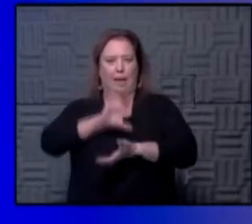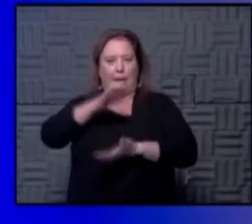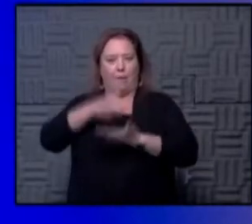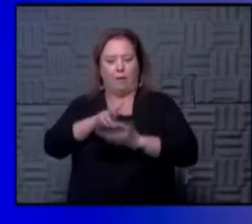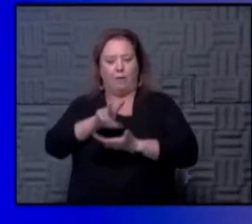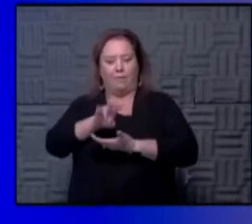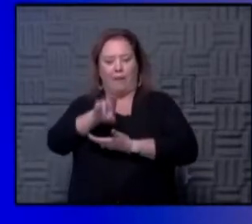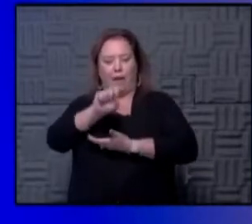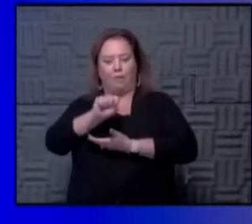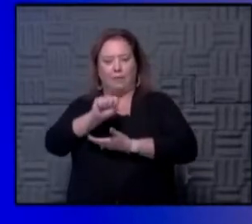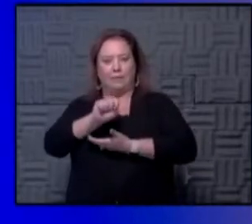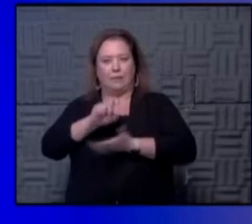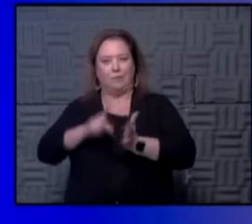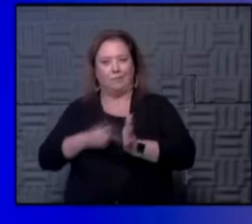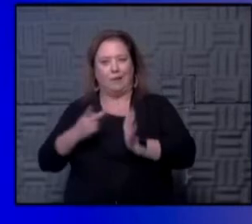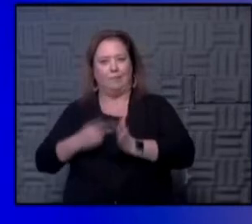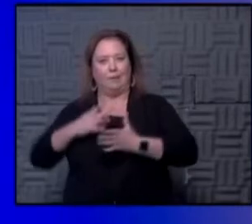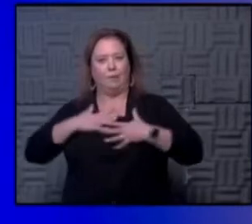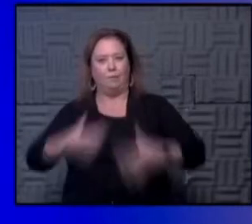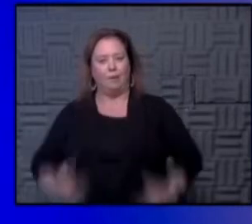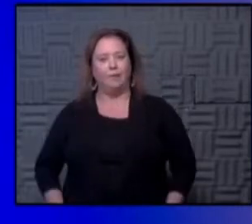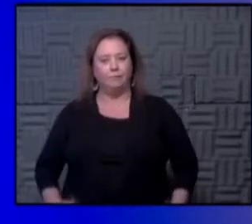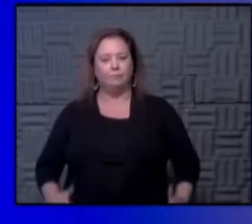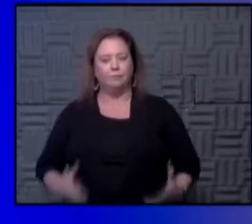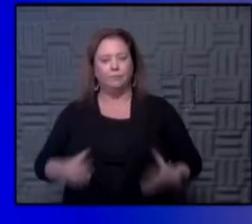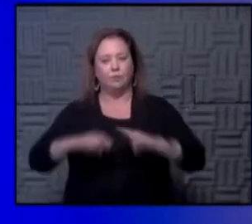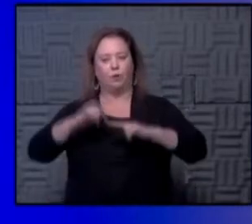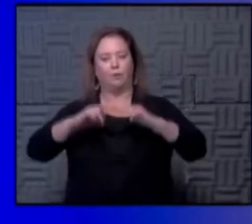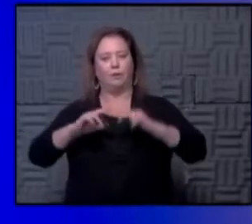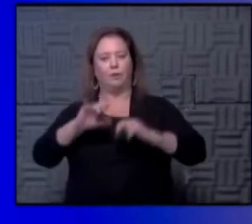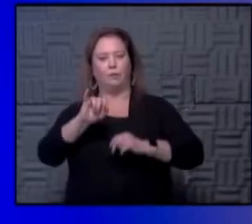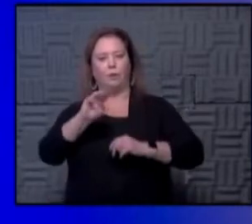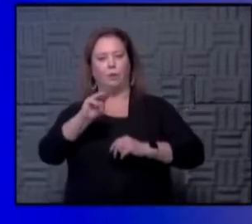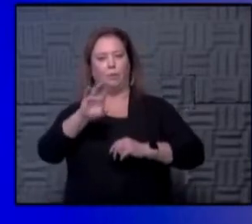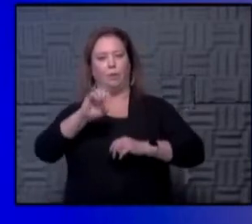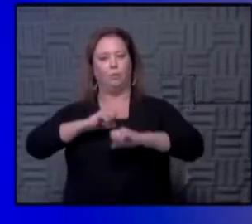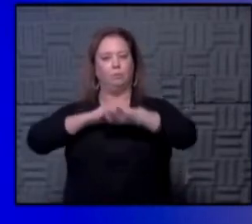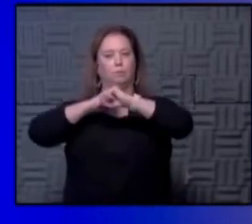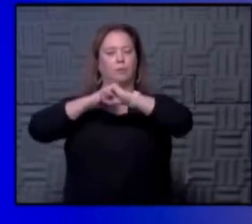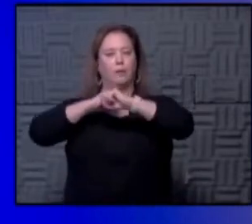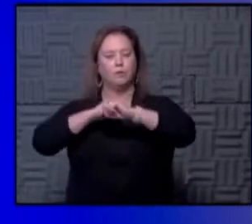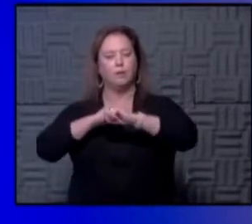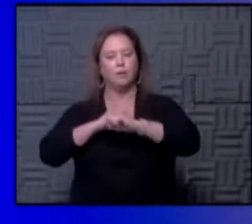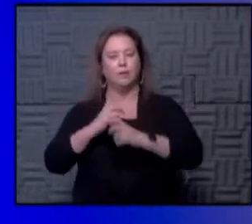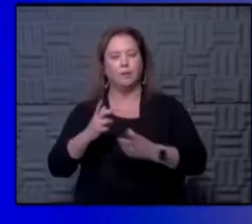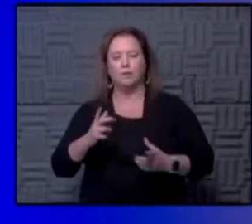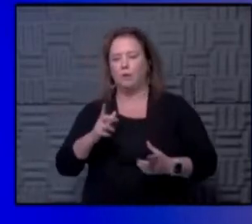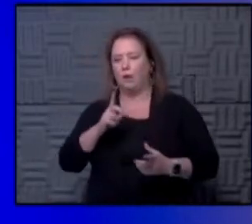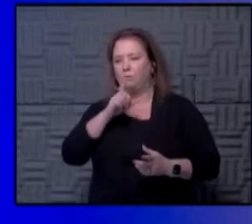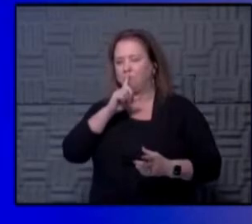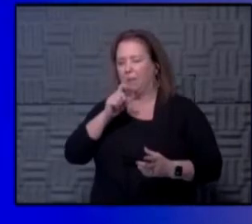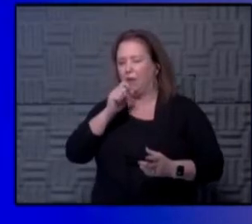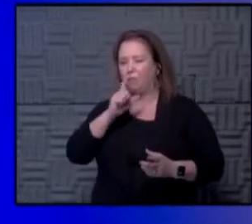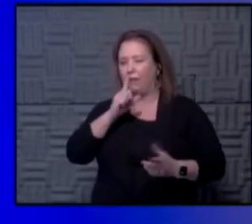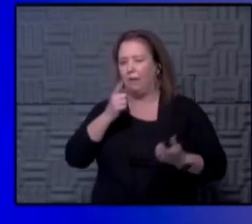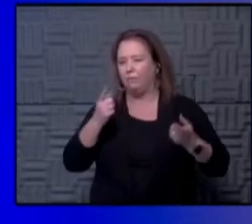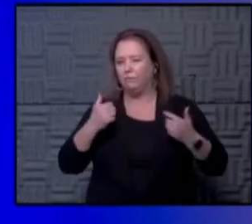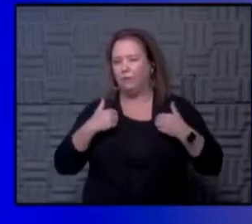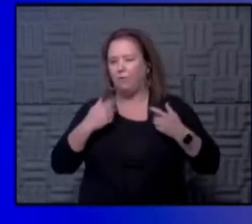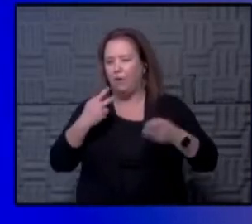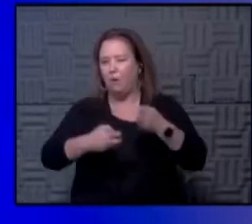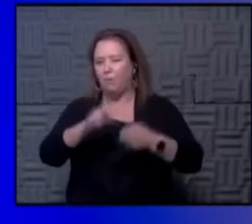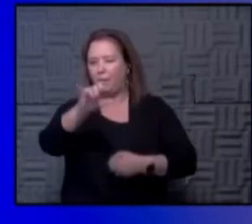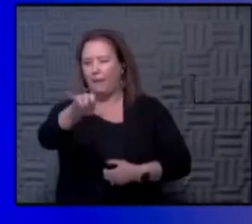titer that they're replicating in their body at the time anyway. So you are building up your immune response. So Theoretically, I don't necessarily have a problem with it,